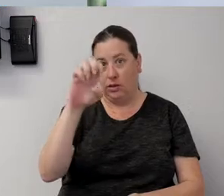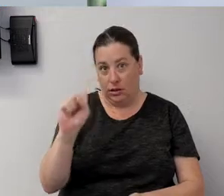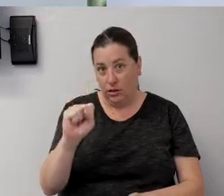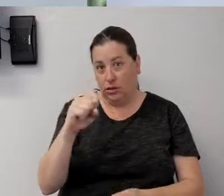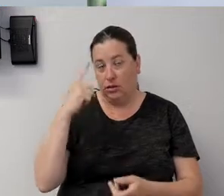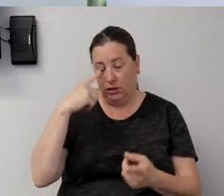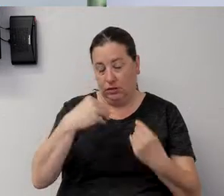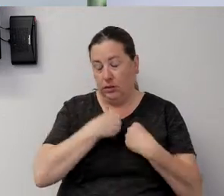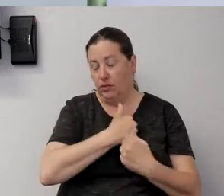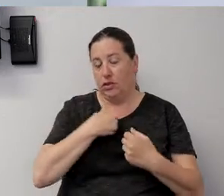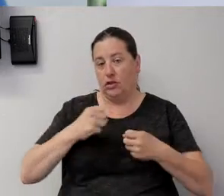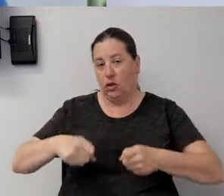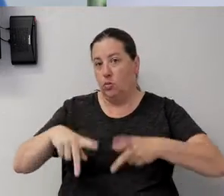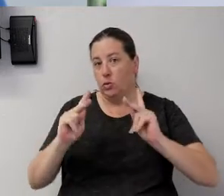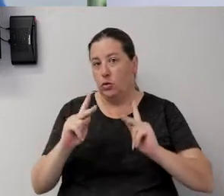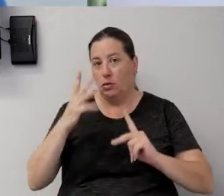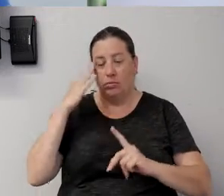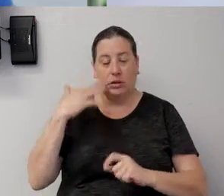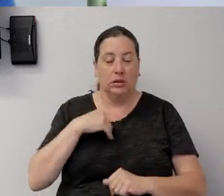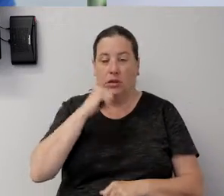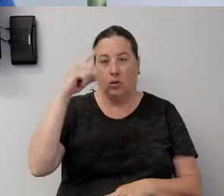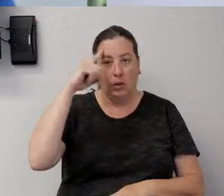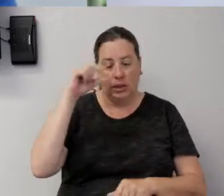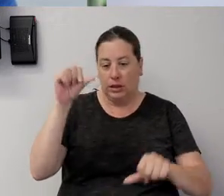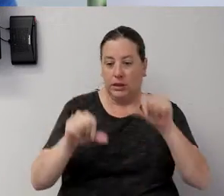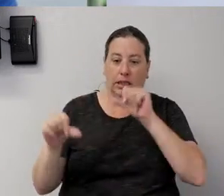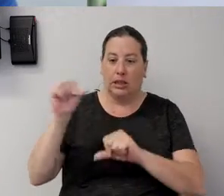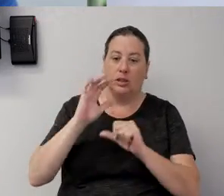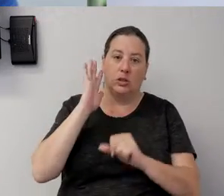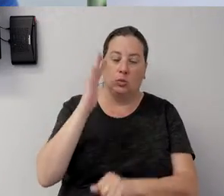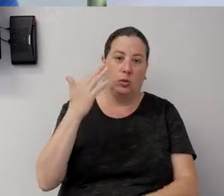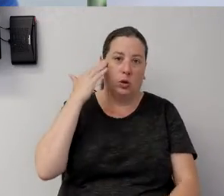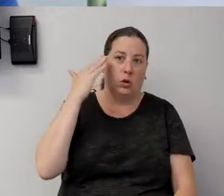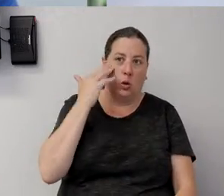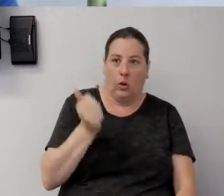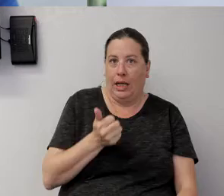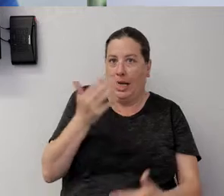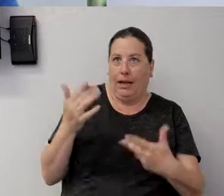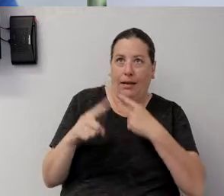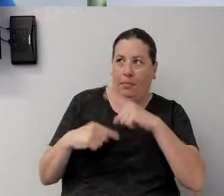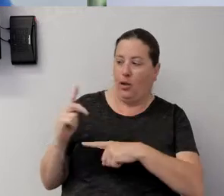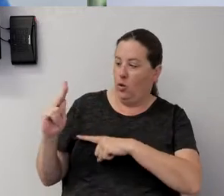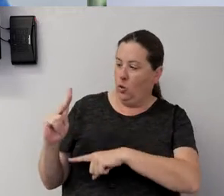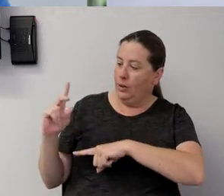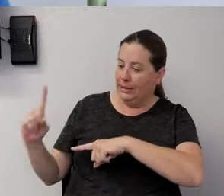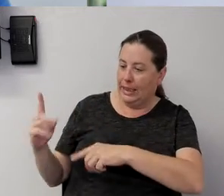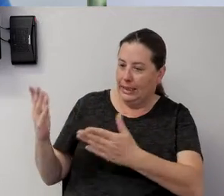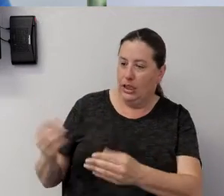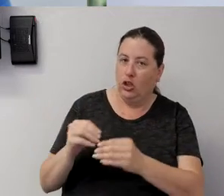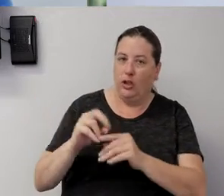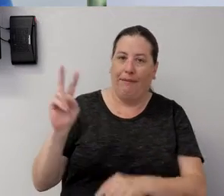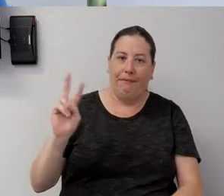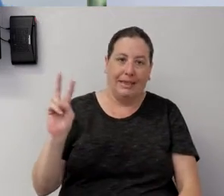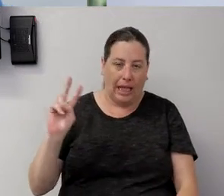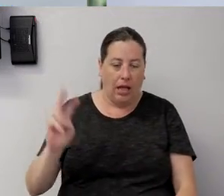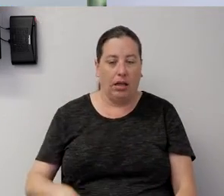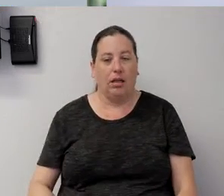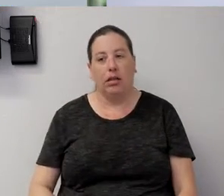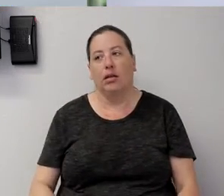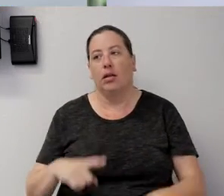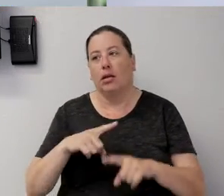think the scientists would have known anything about Kaweah Delta here in Visalia. But there's a group